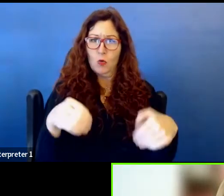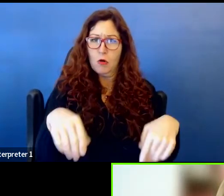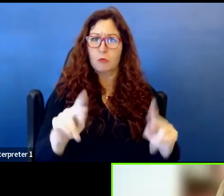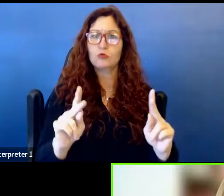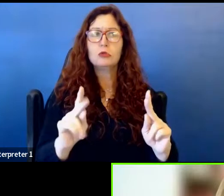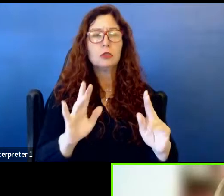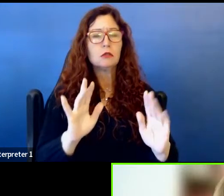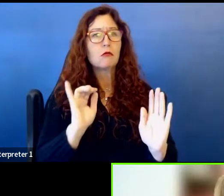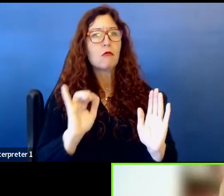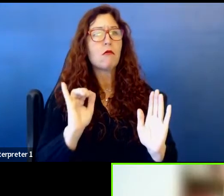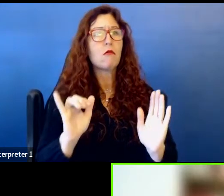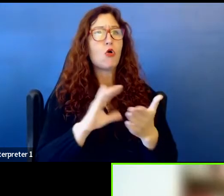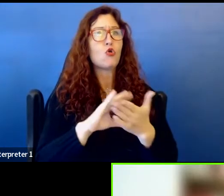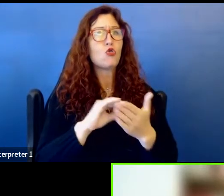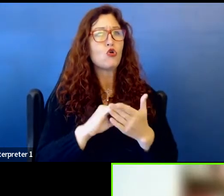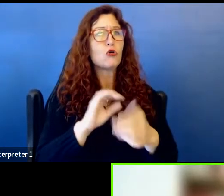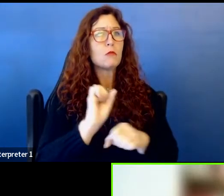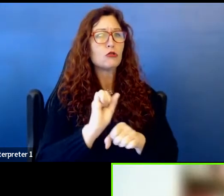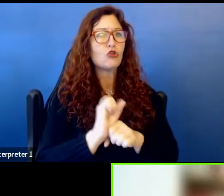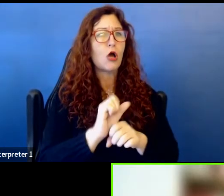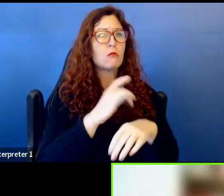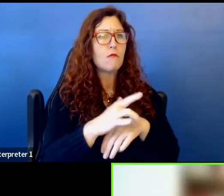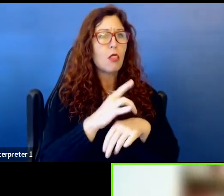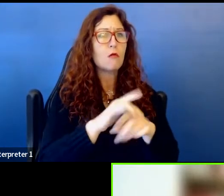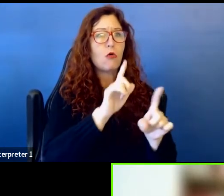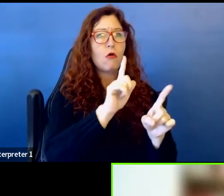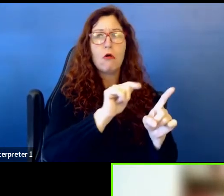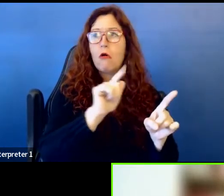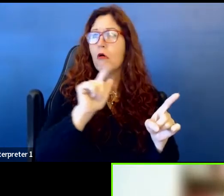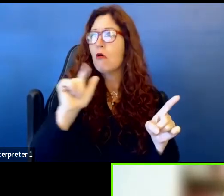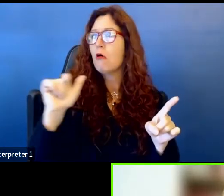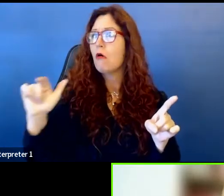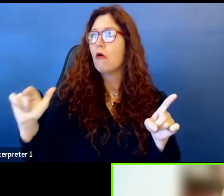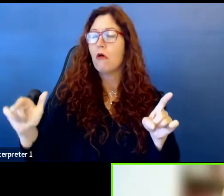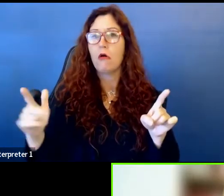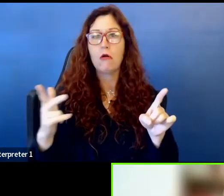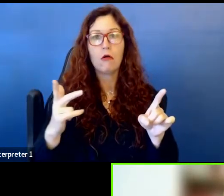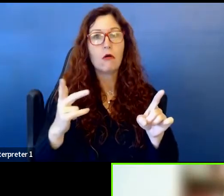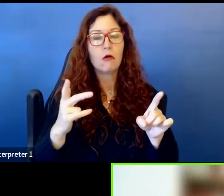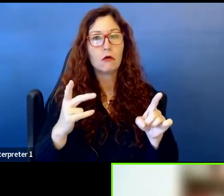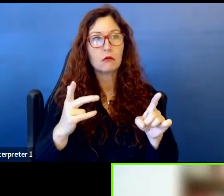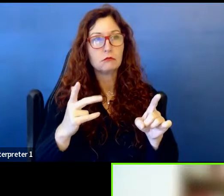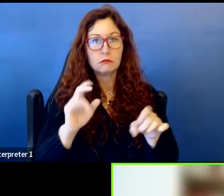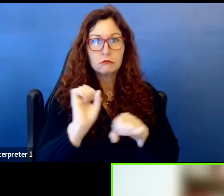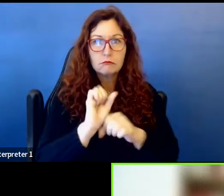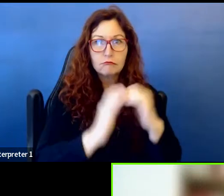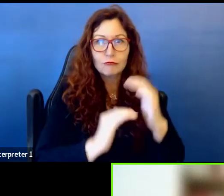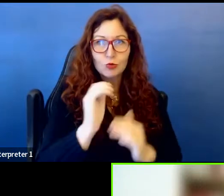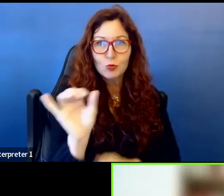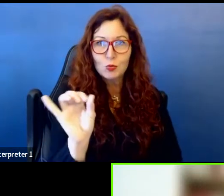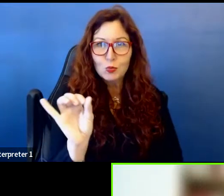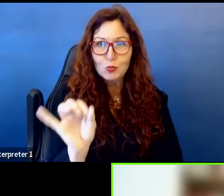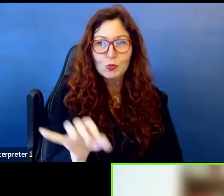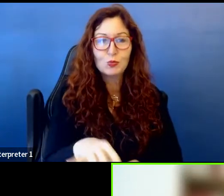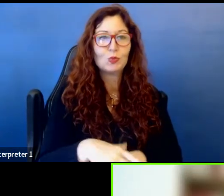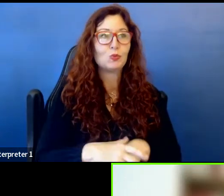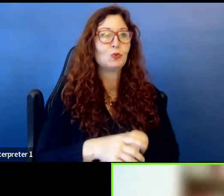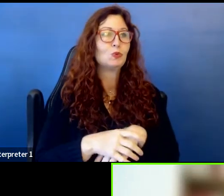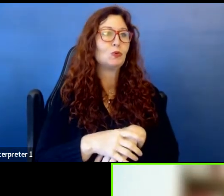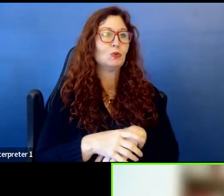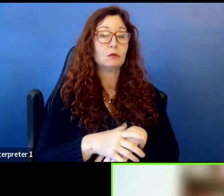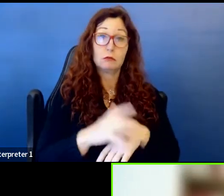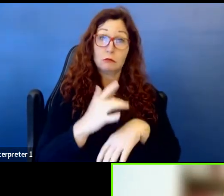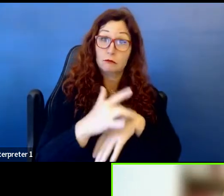opportunities in the trades in career and technical education um to highlight